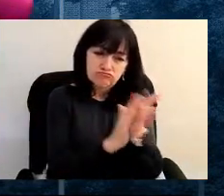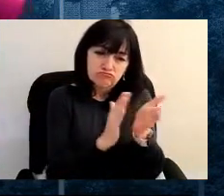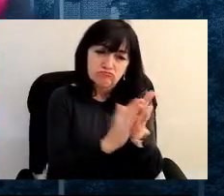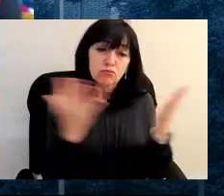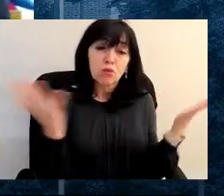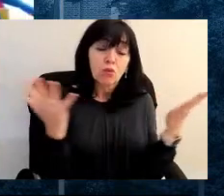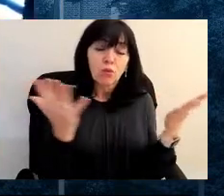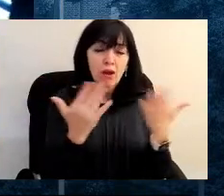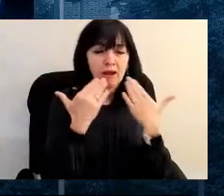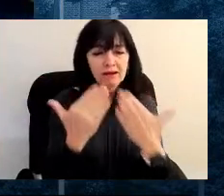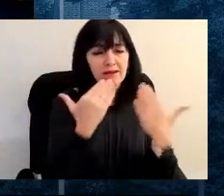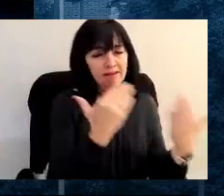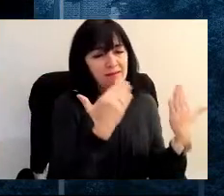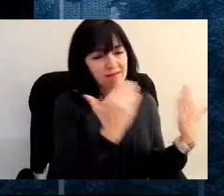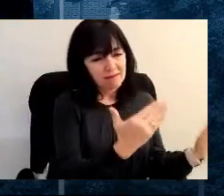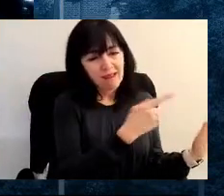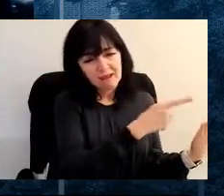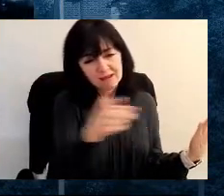classroom.